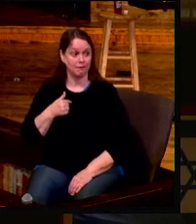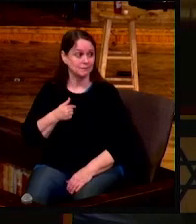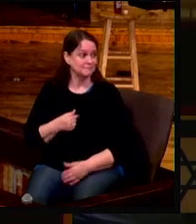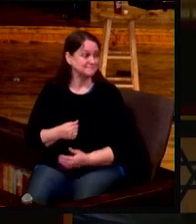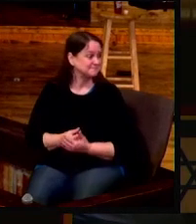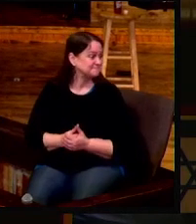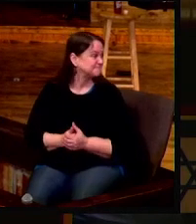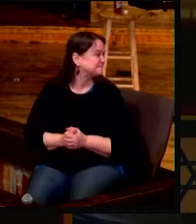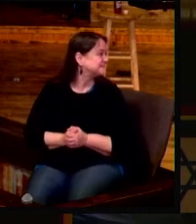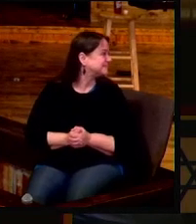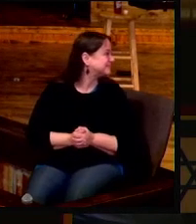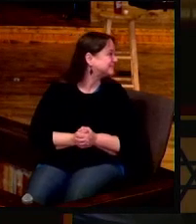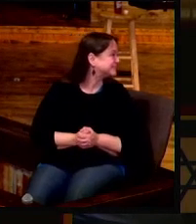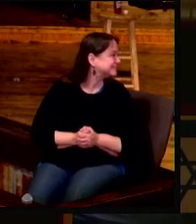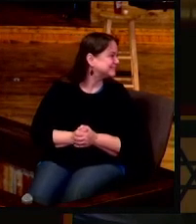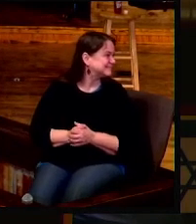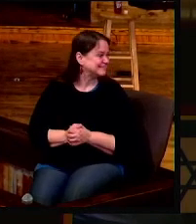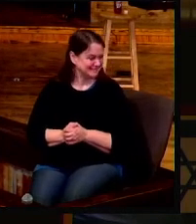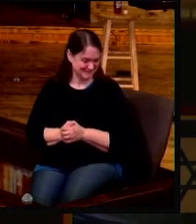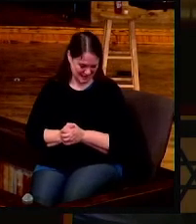Amen. Thanks, Shane.